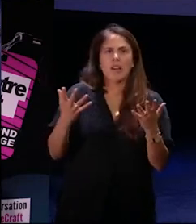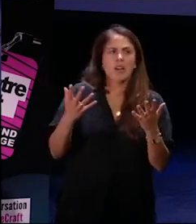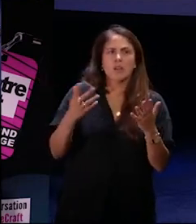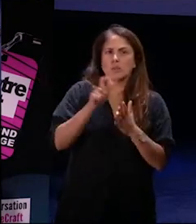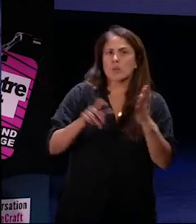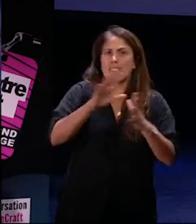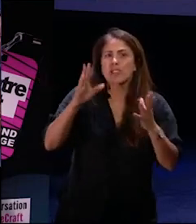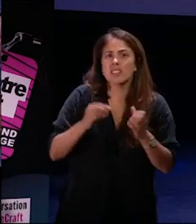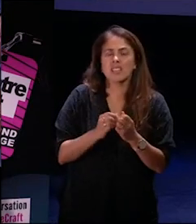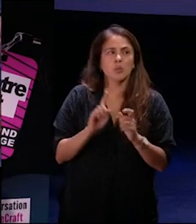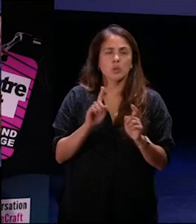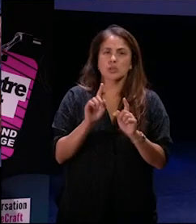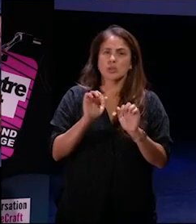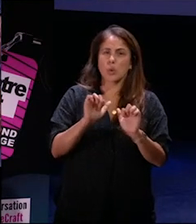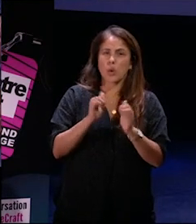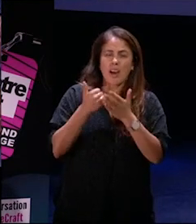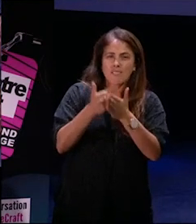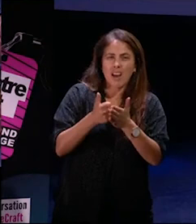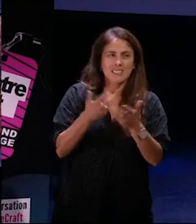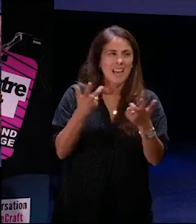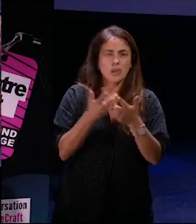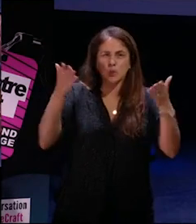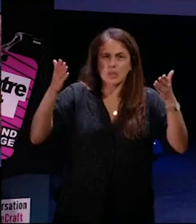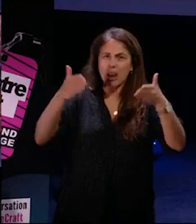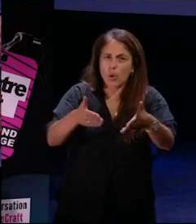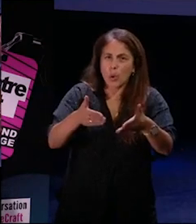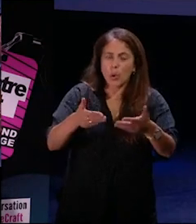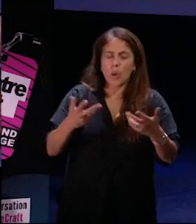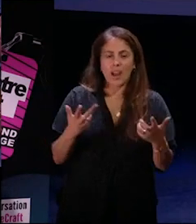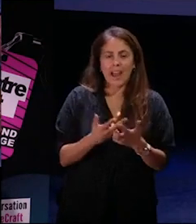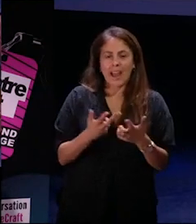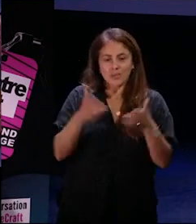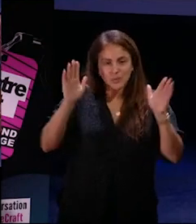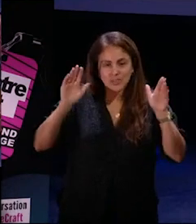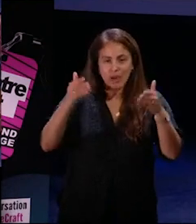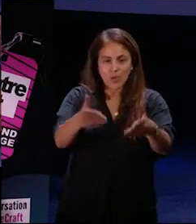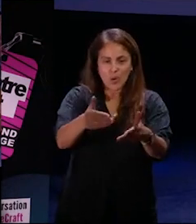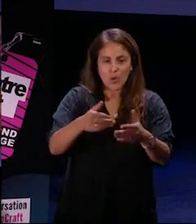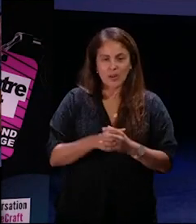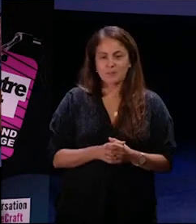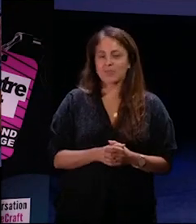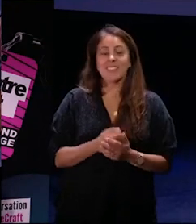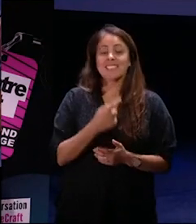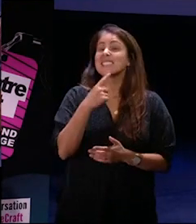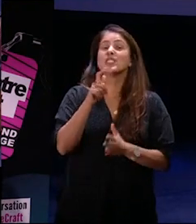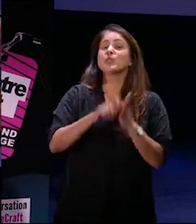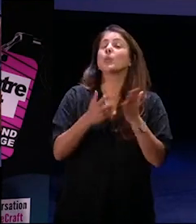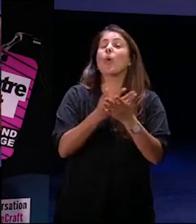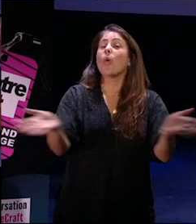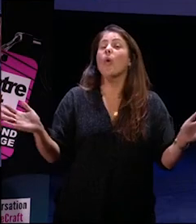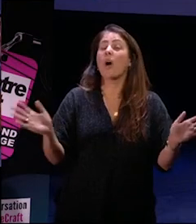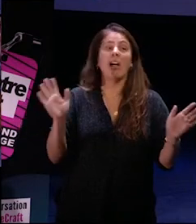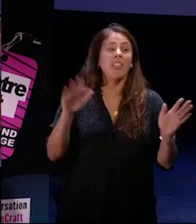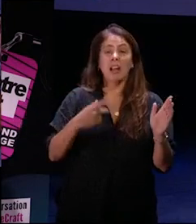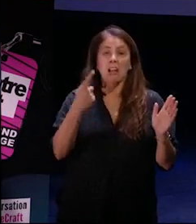have any advice as to how to maybe narrow things down? How to narrow it down? Do it all and then find absolutely out. Absolutely.